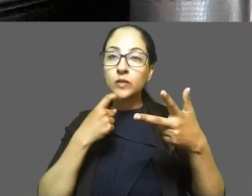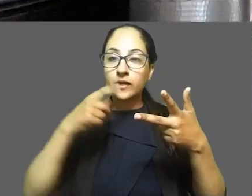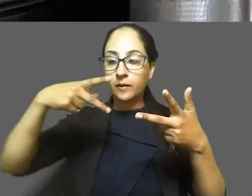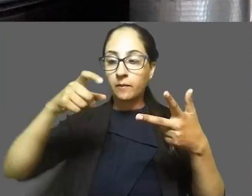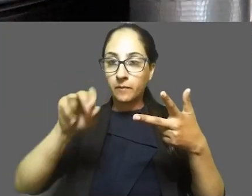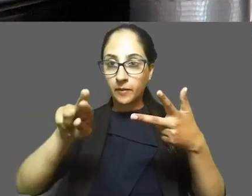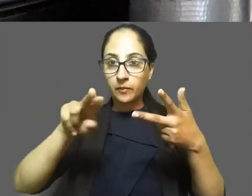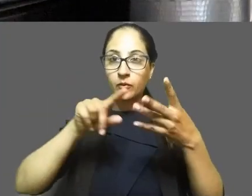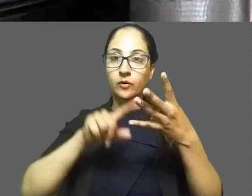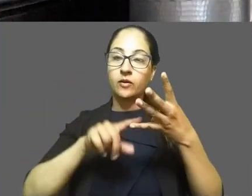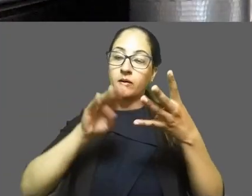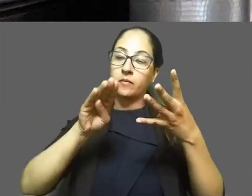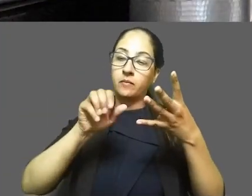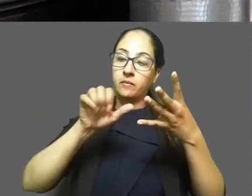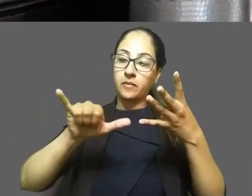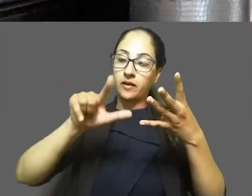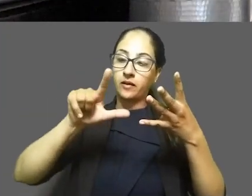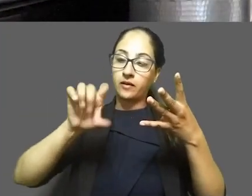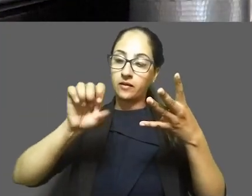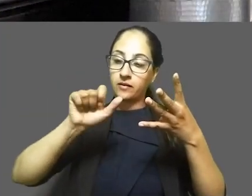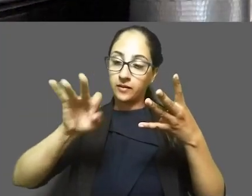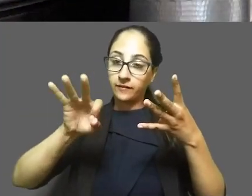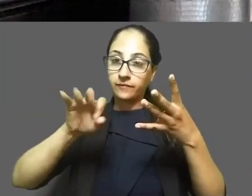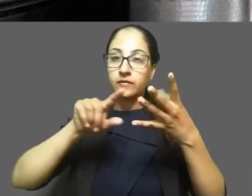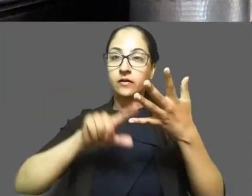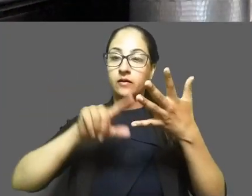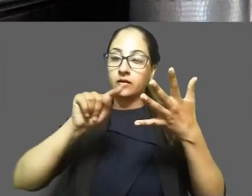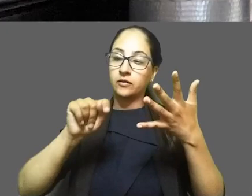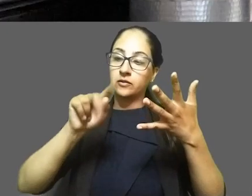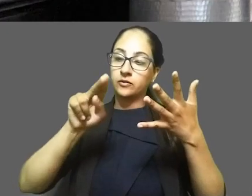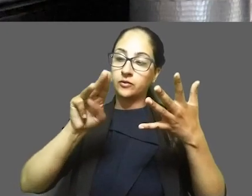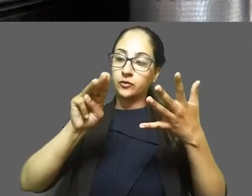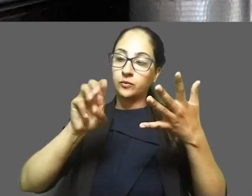in. Dump it all in? Dump it all in.